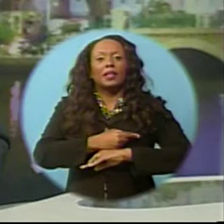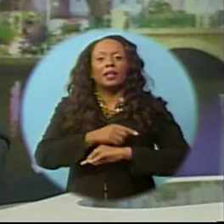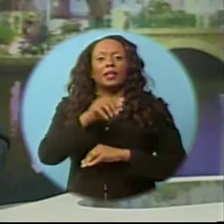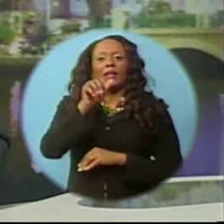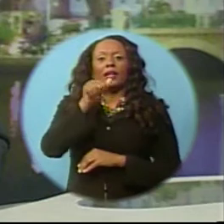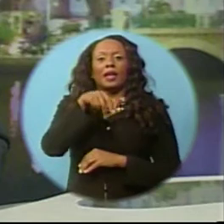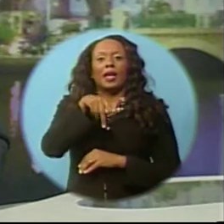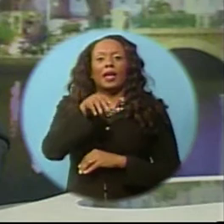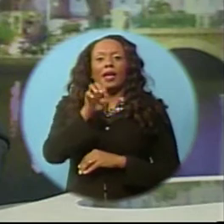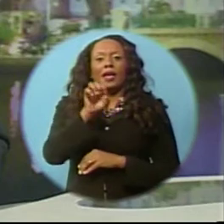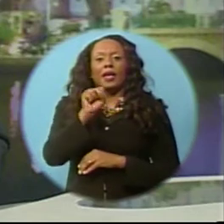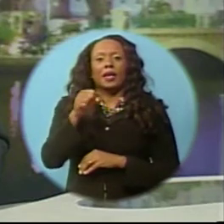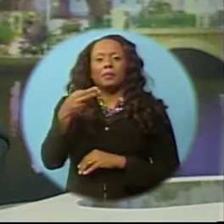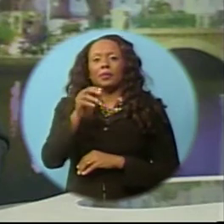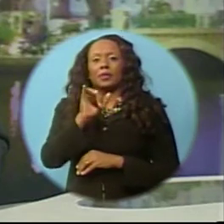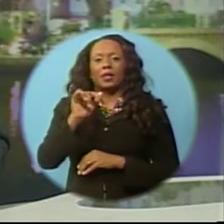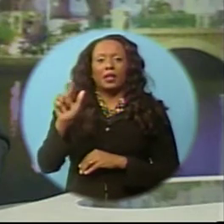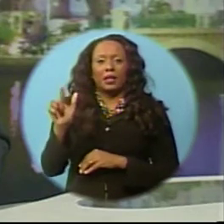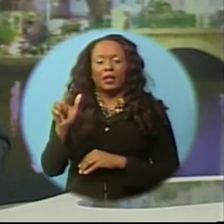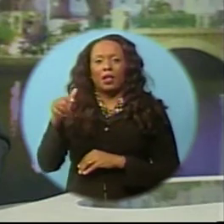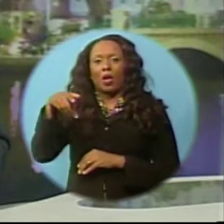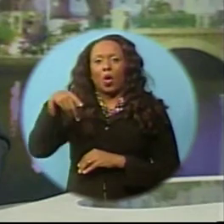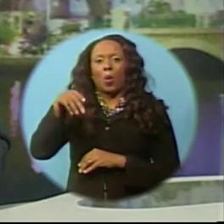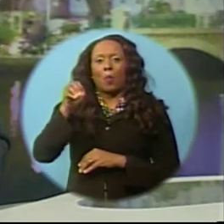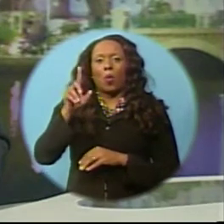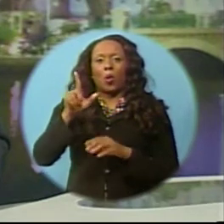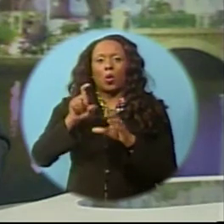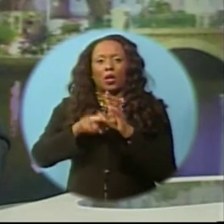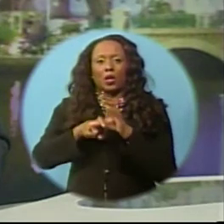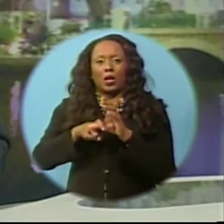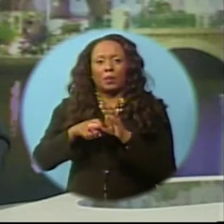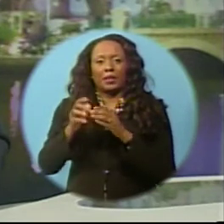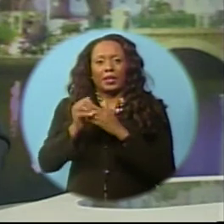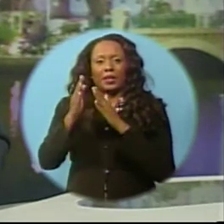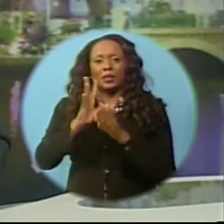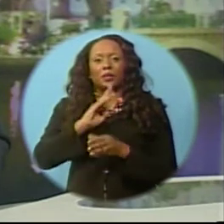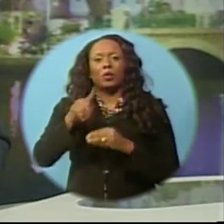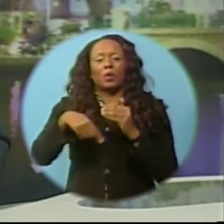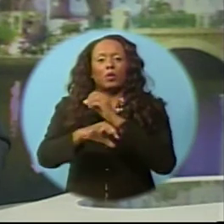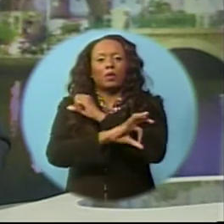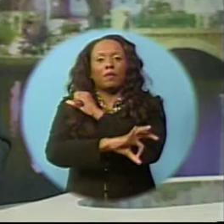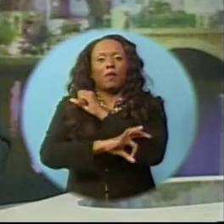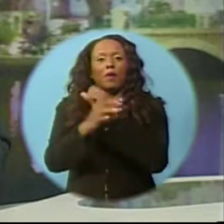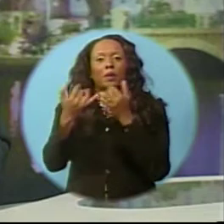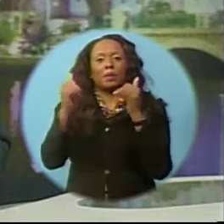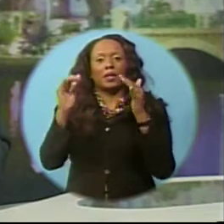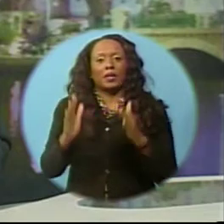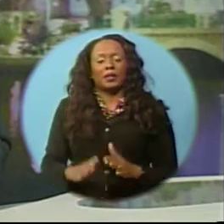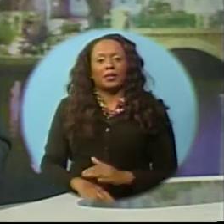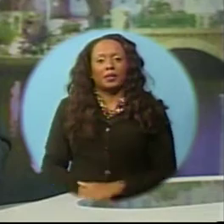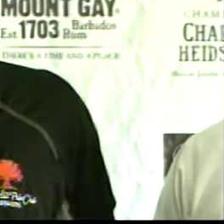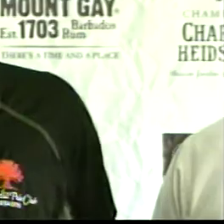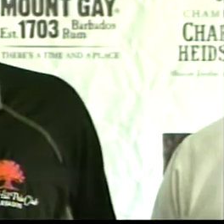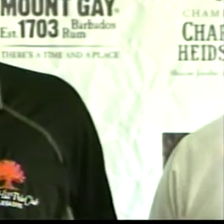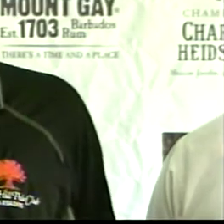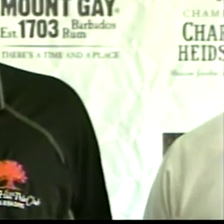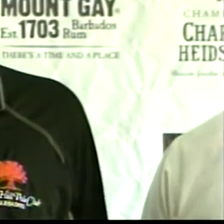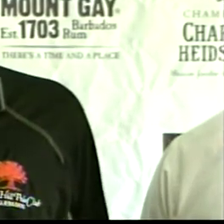Apes Hill Polo Club's Jamie Dixon spoke on the participation of the foreign players. We have a